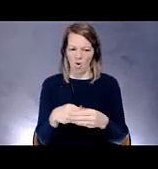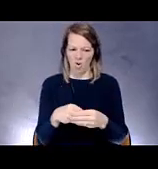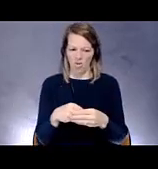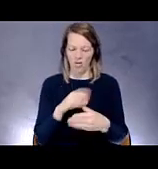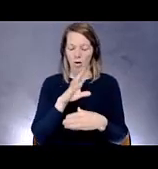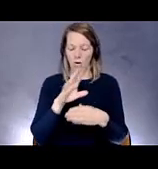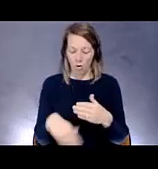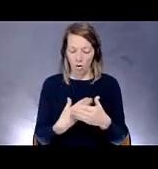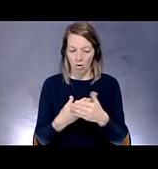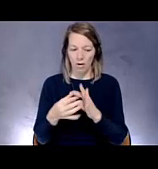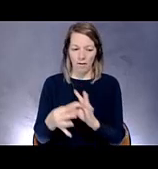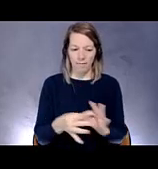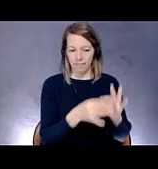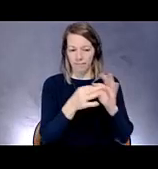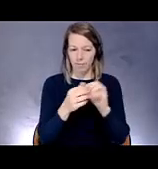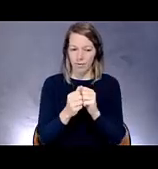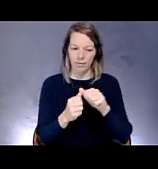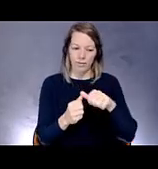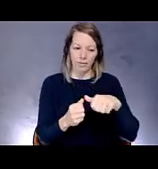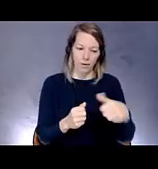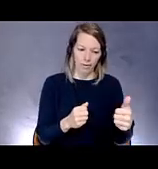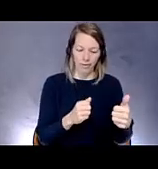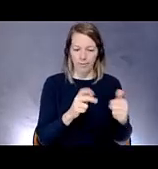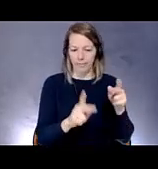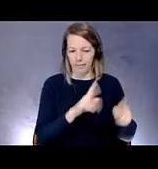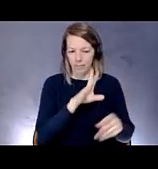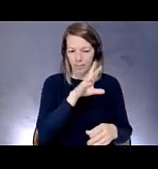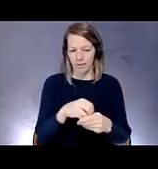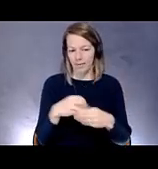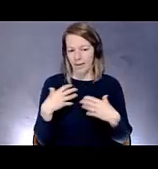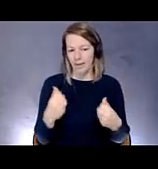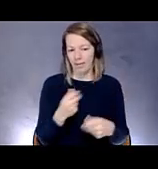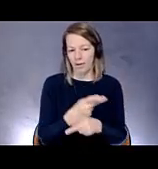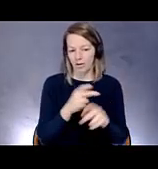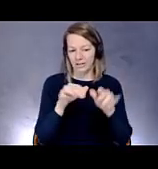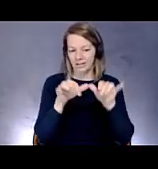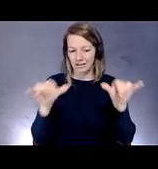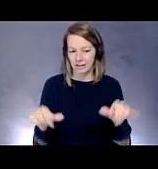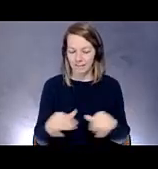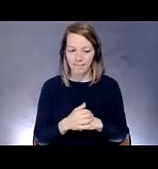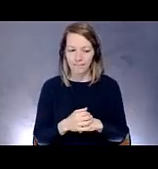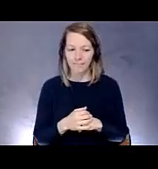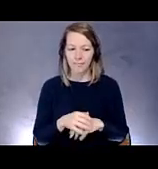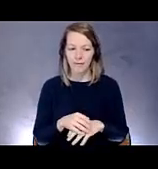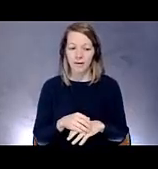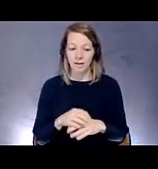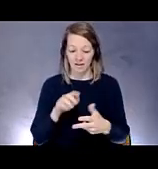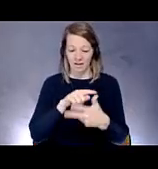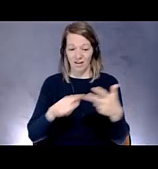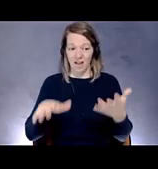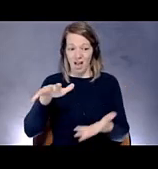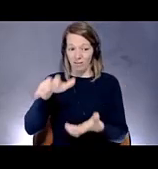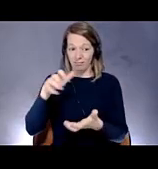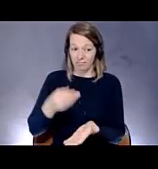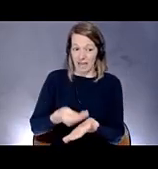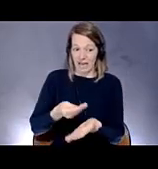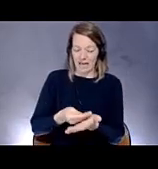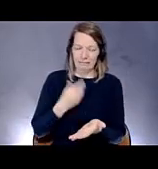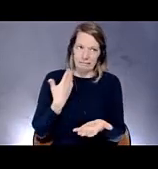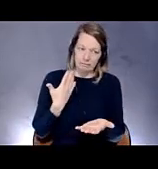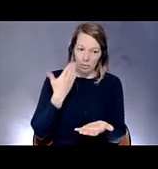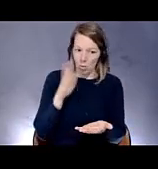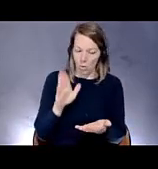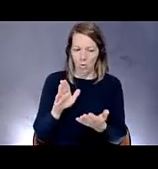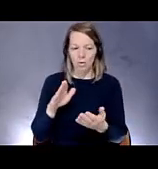interconnected with other parts of the healthcare system. We don't know exactly how much they make right now. We did a study that